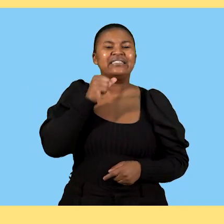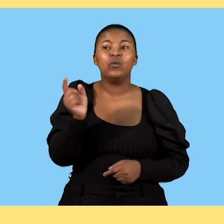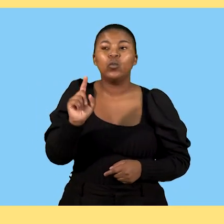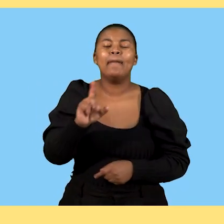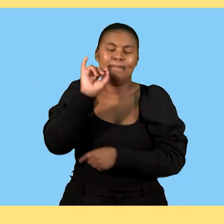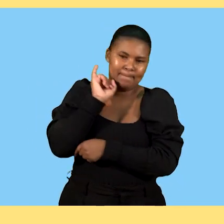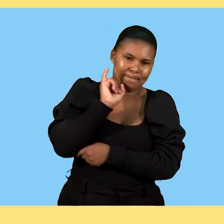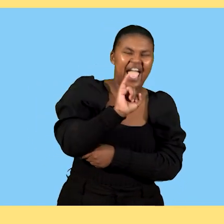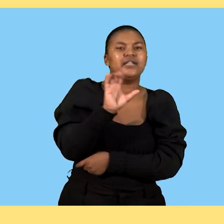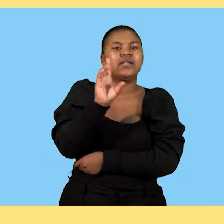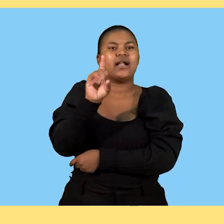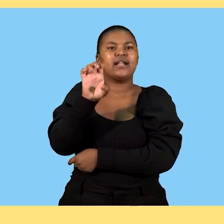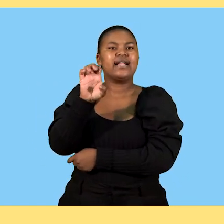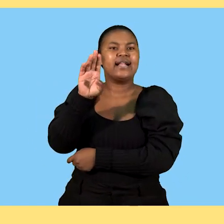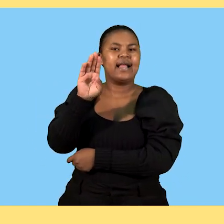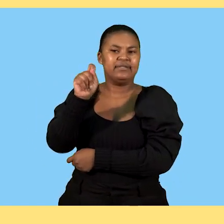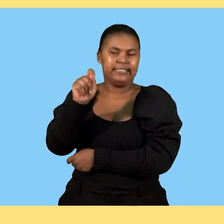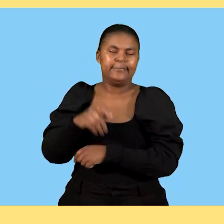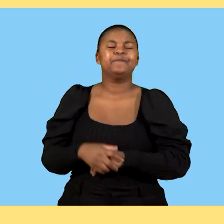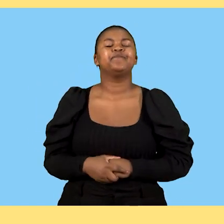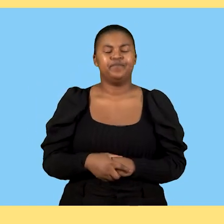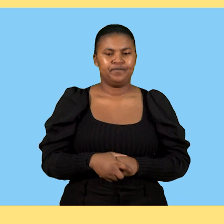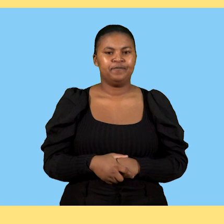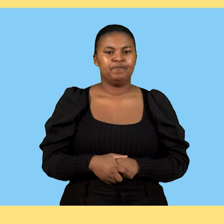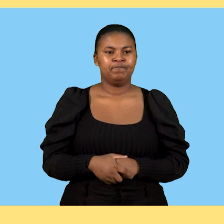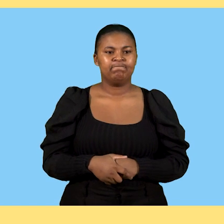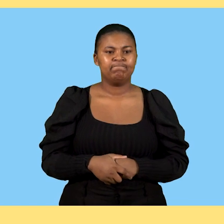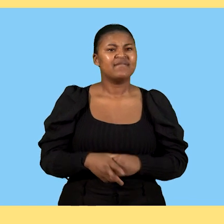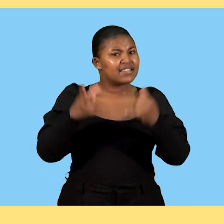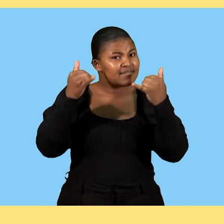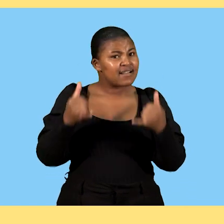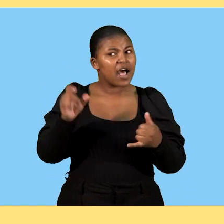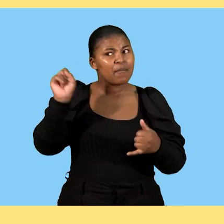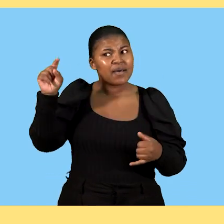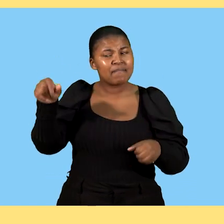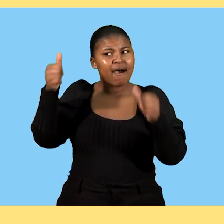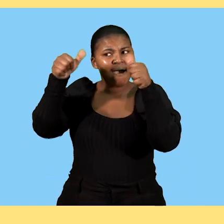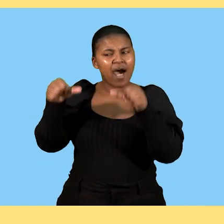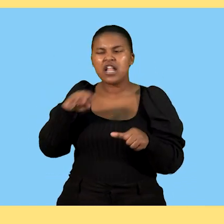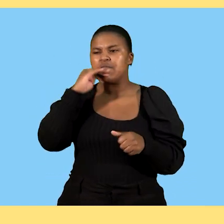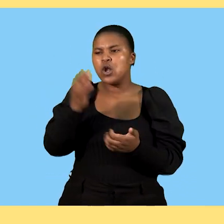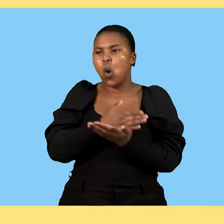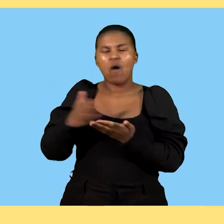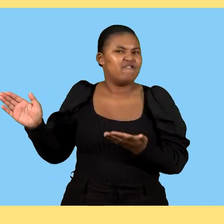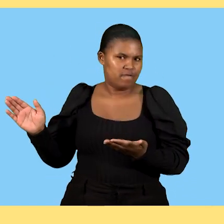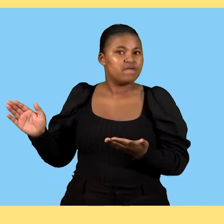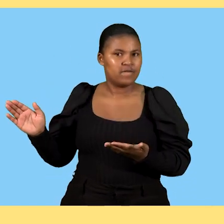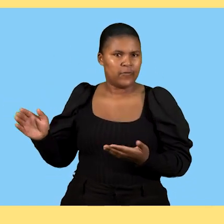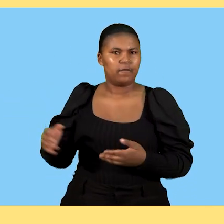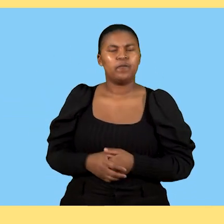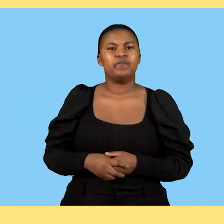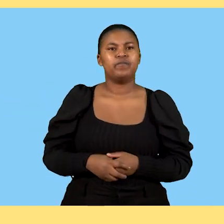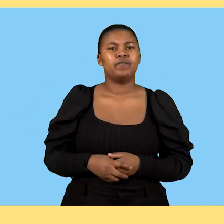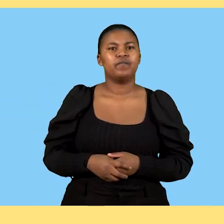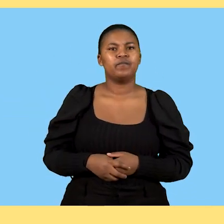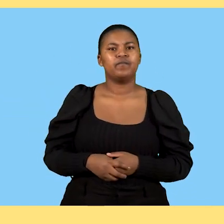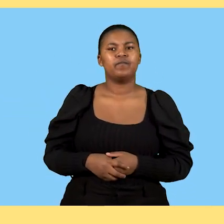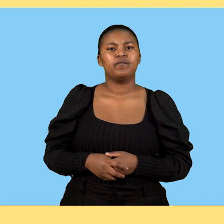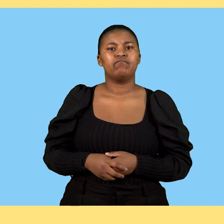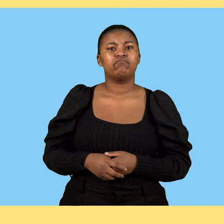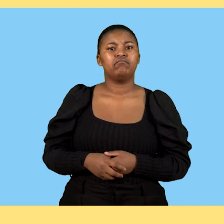it a bad debt. And then that account is written off. It